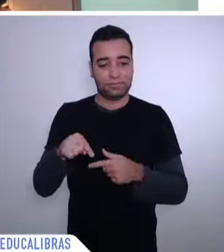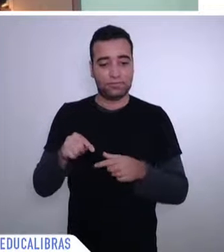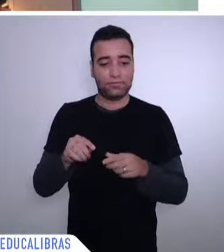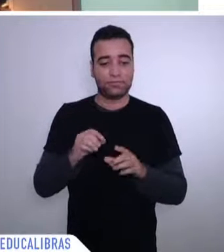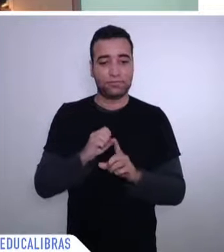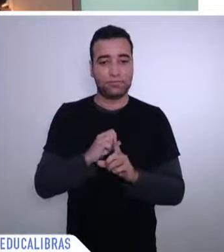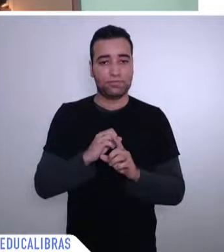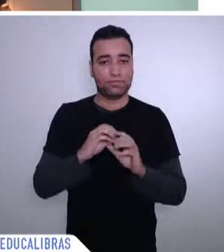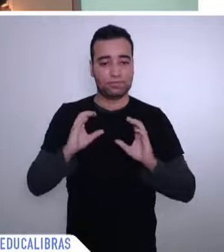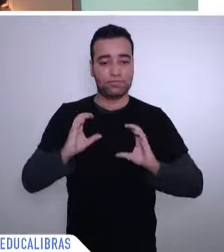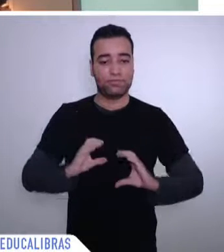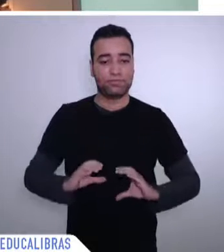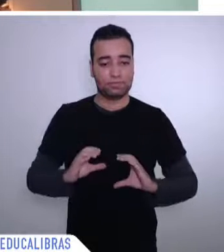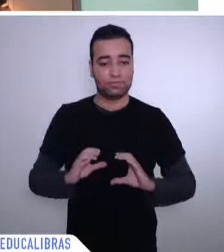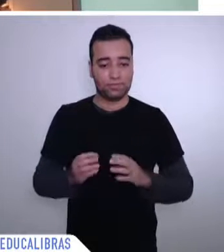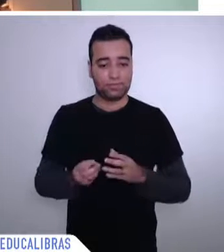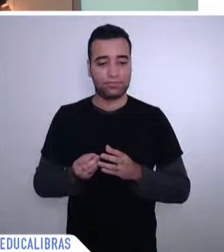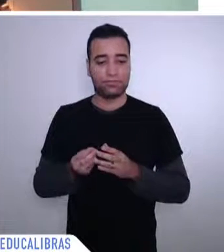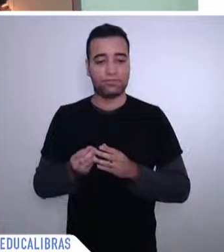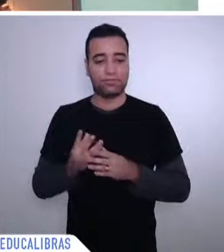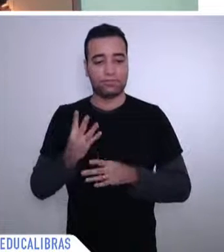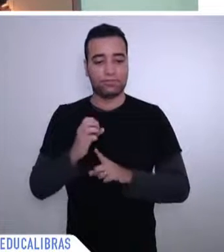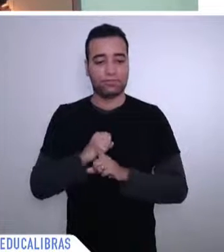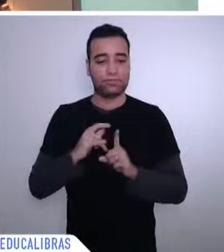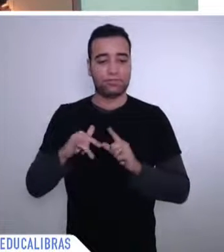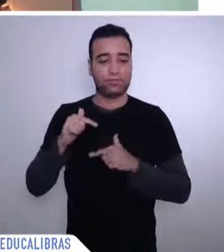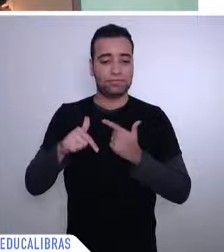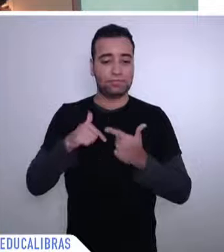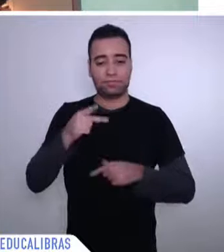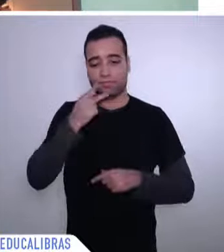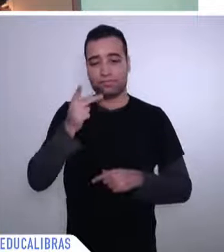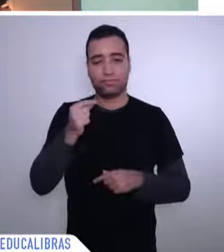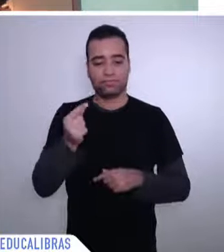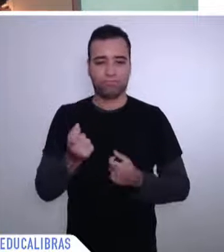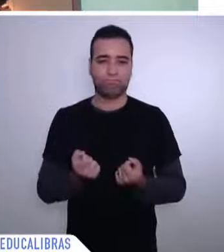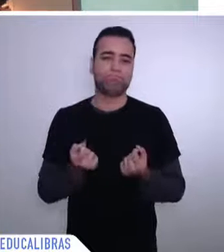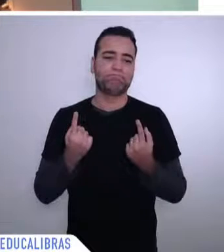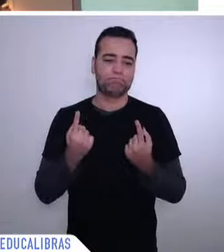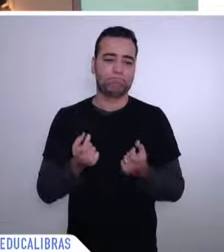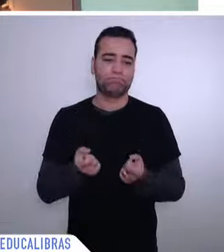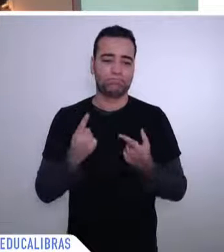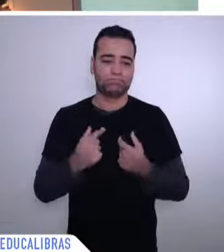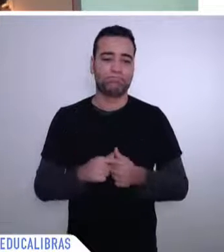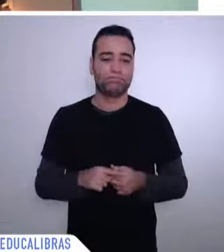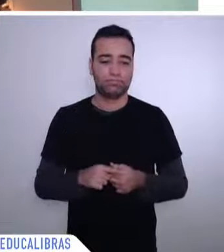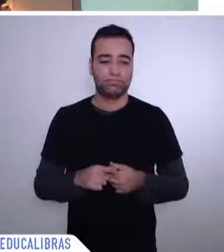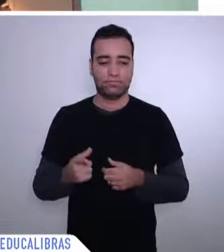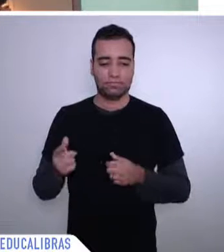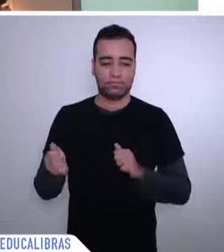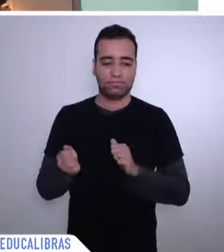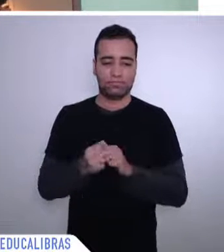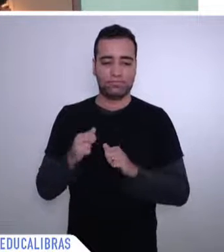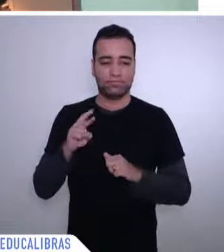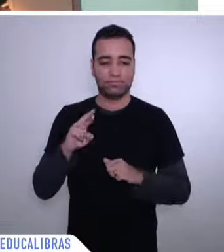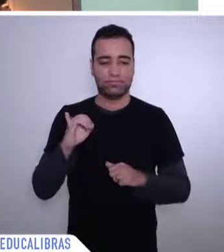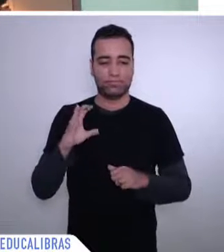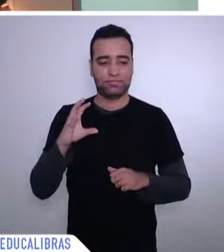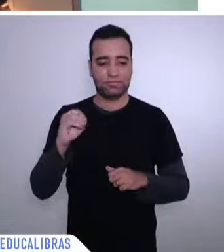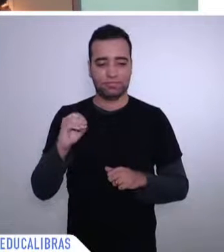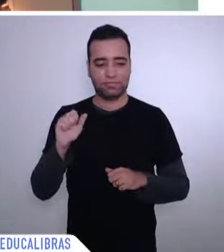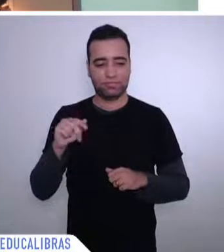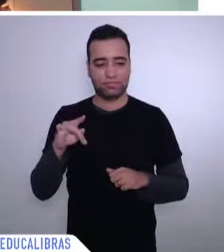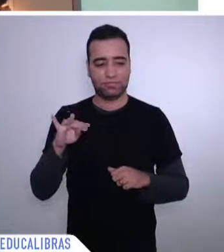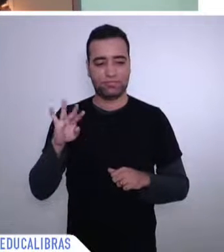and third-party technologies and chains, they produce what we call an